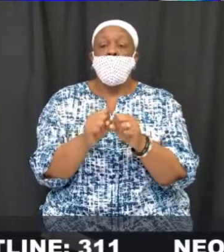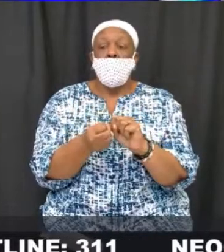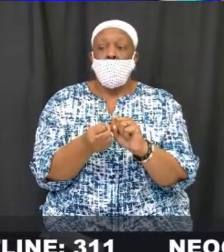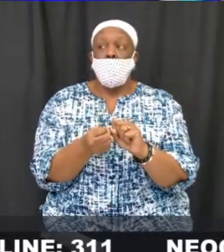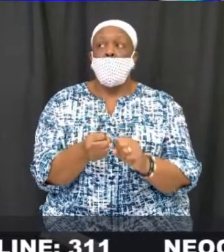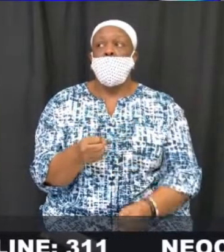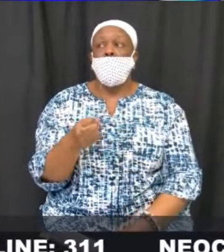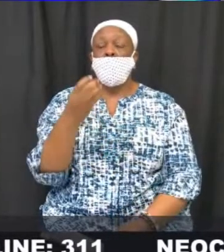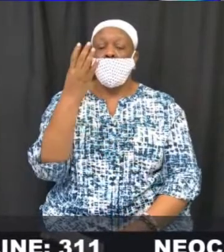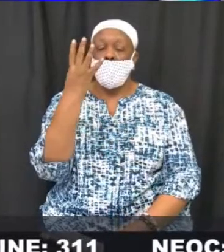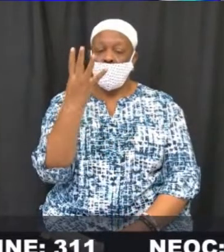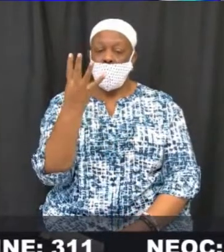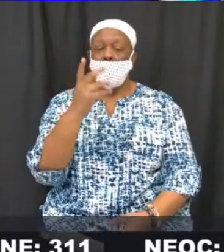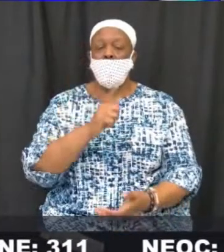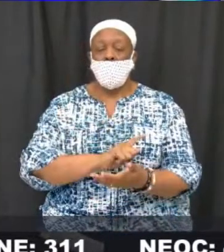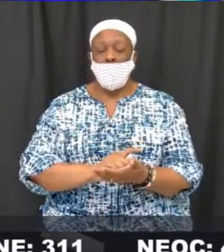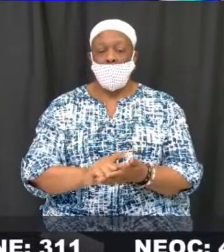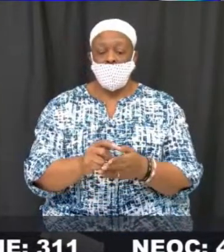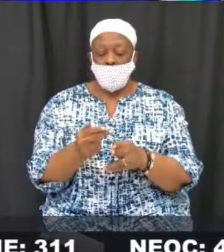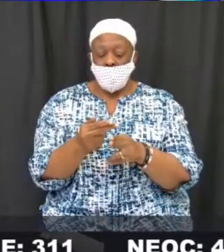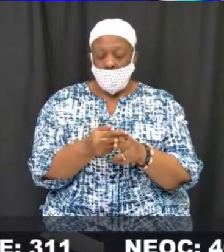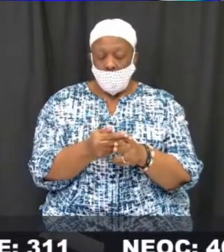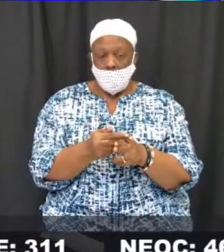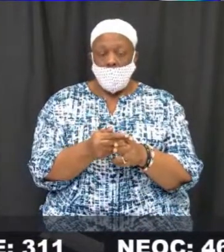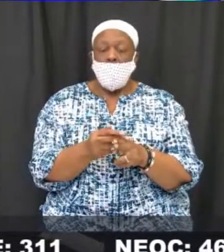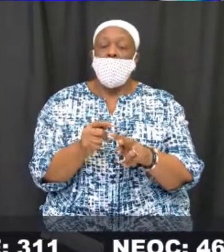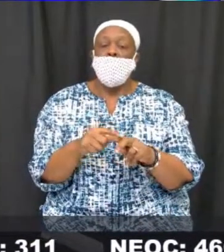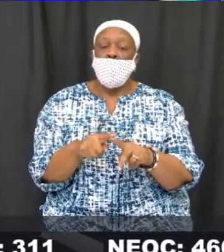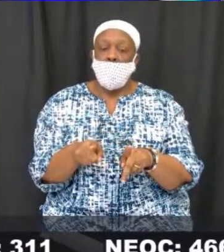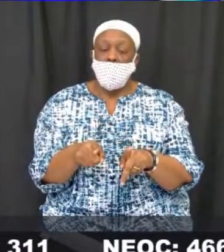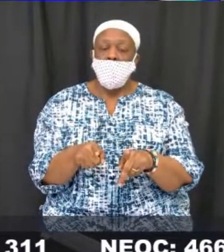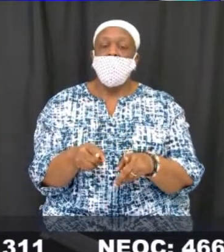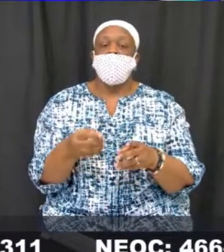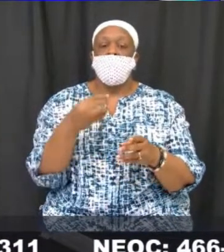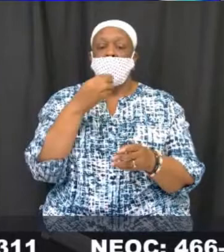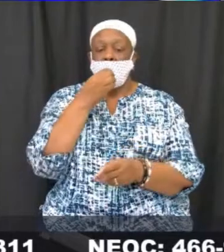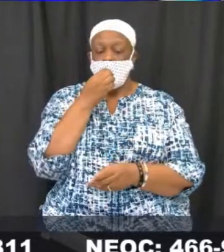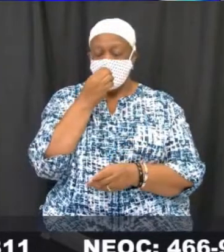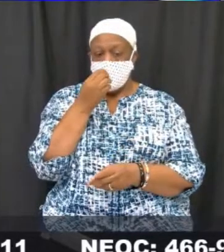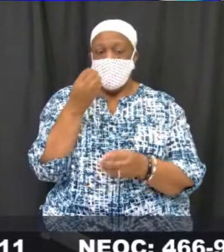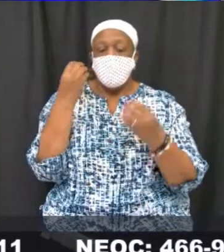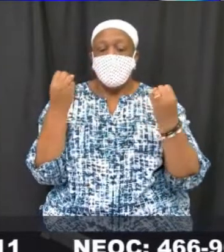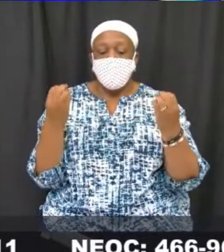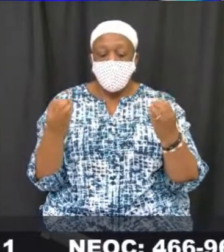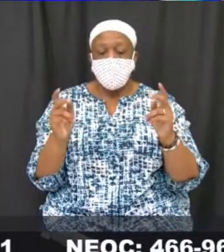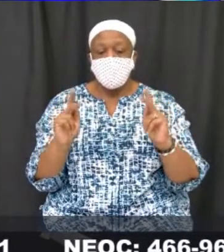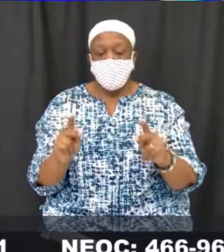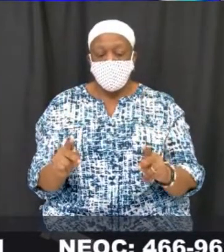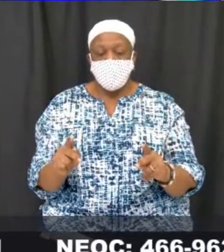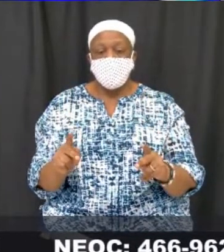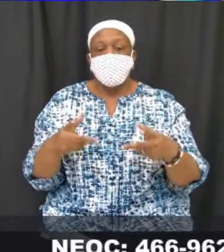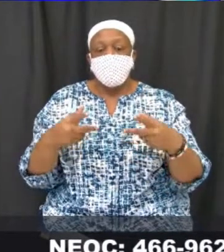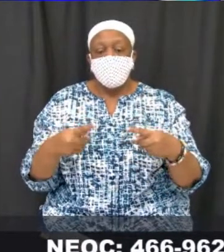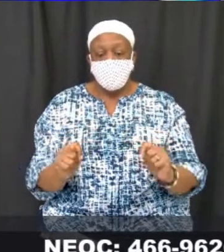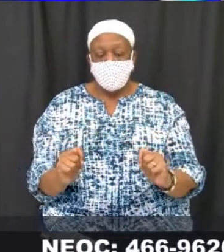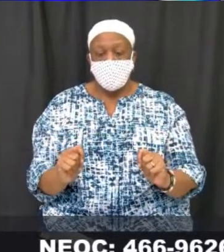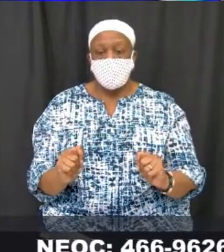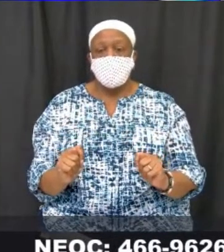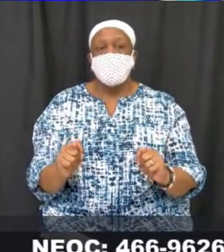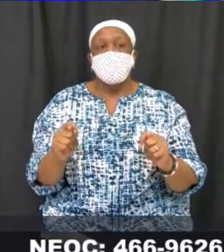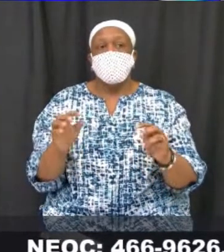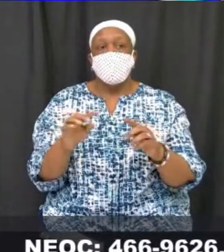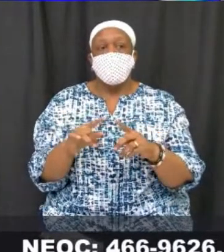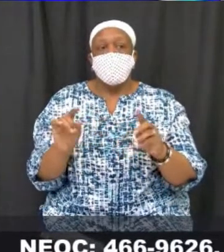to make sure that all persons who got their first shot get fully vaccinated. In a pandemic with a deadly